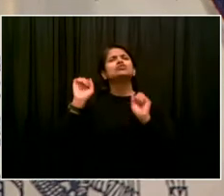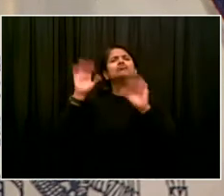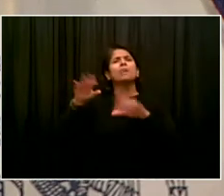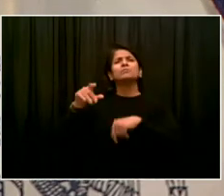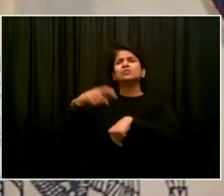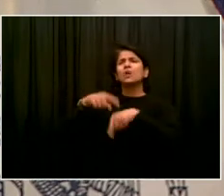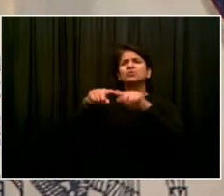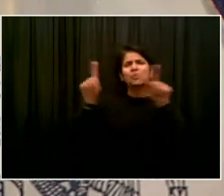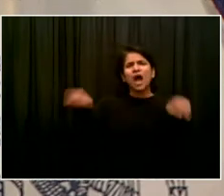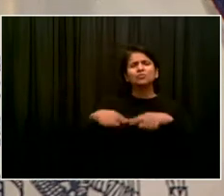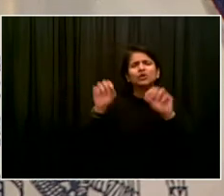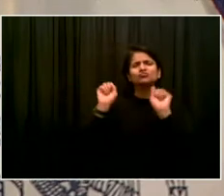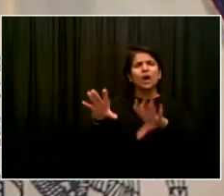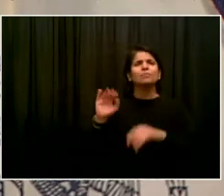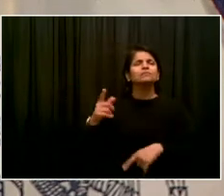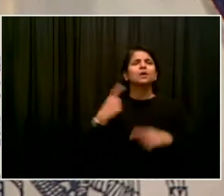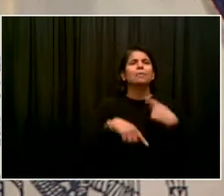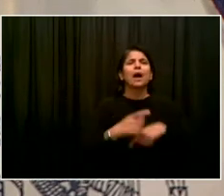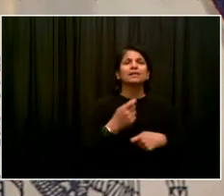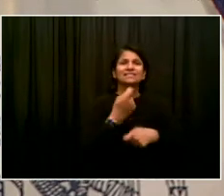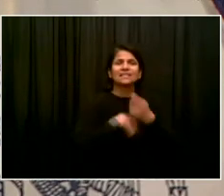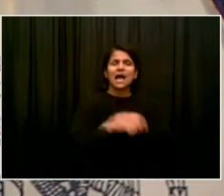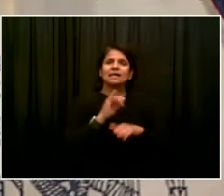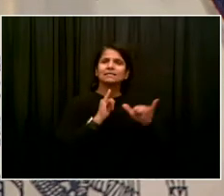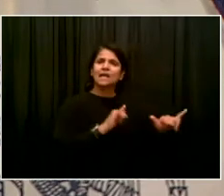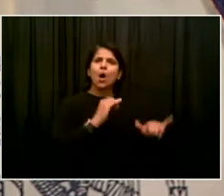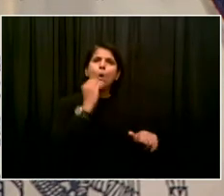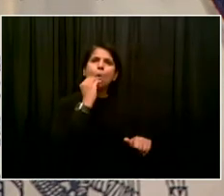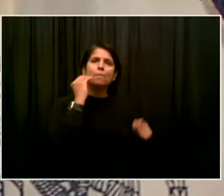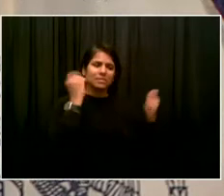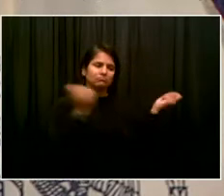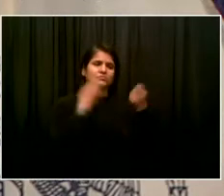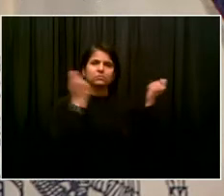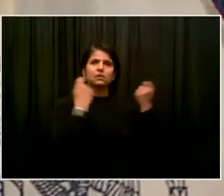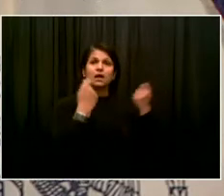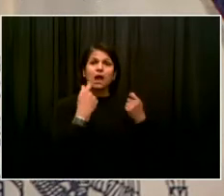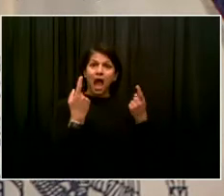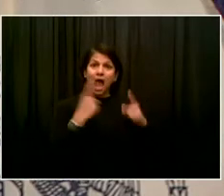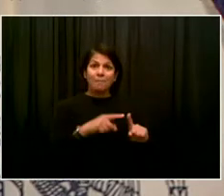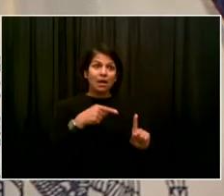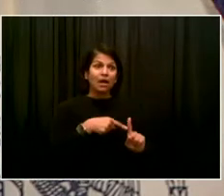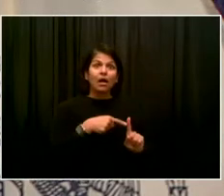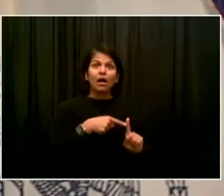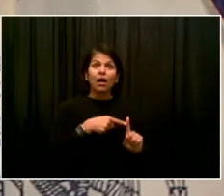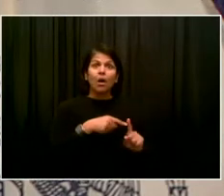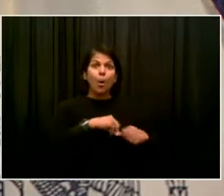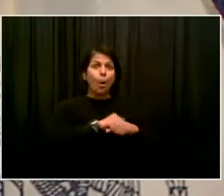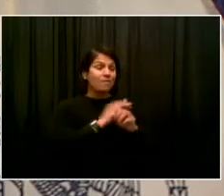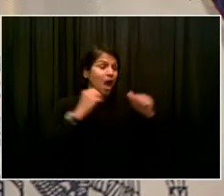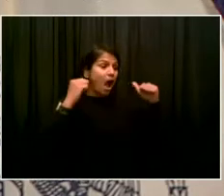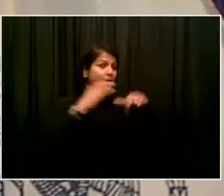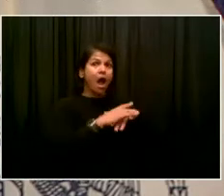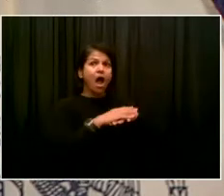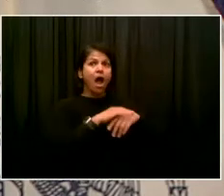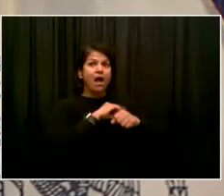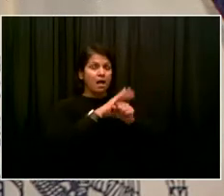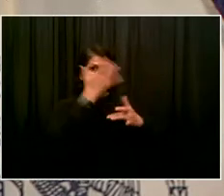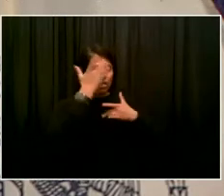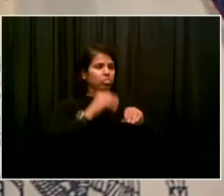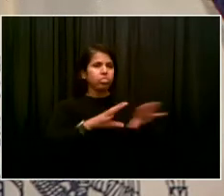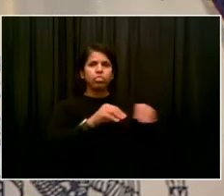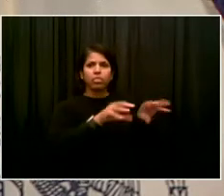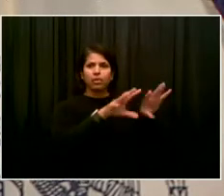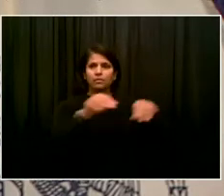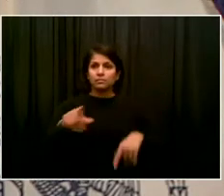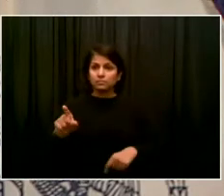are you that by scaling back Times Square, you're leading to bigger indoor gatherings? Andrew, it's a fair question. And